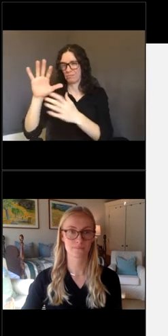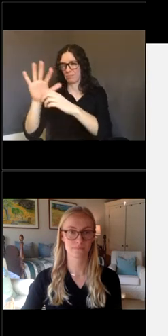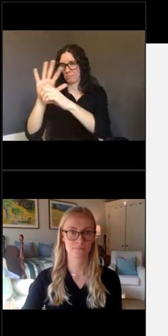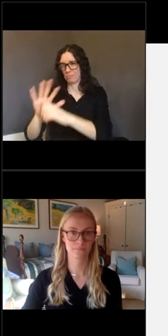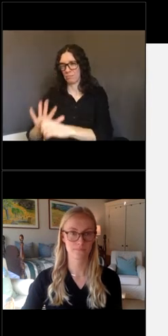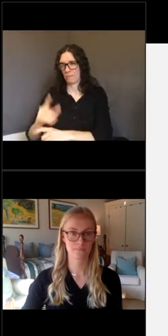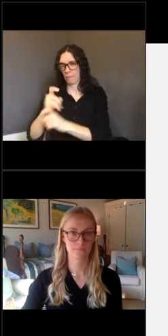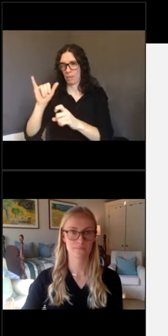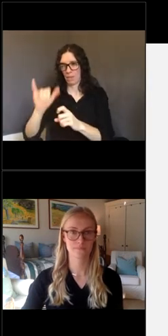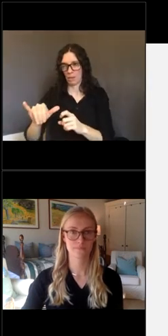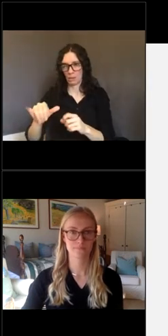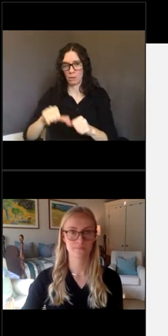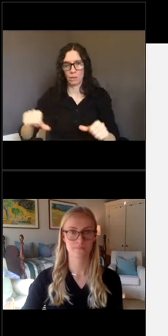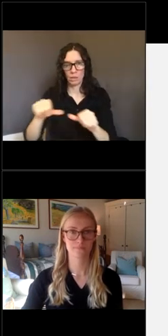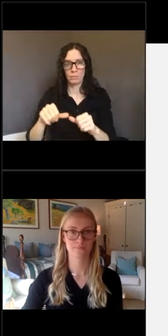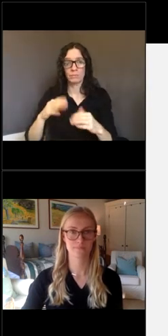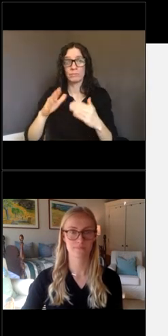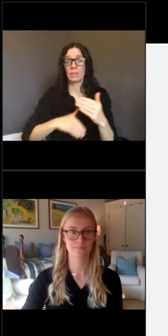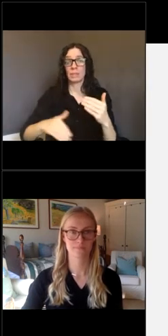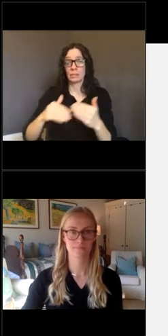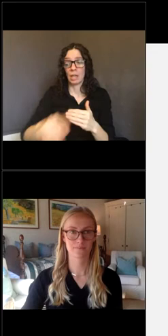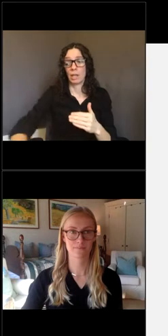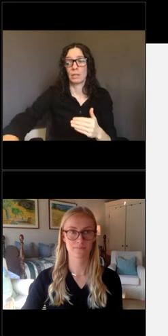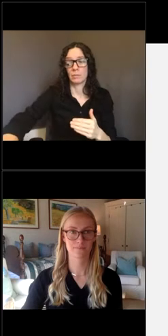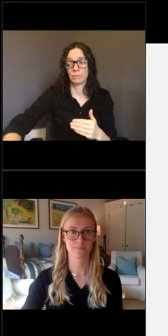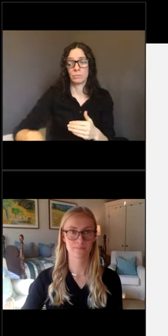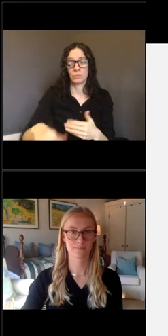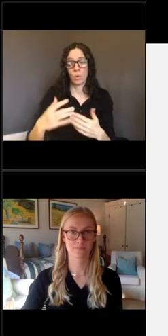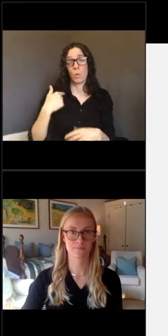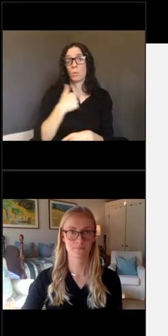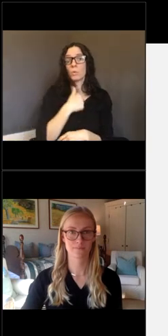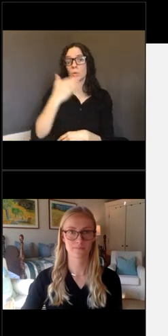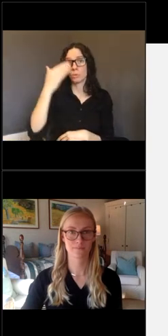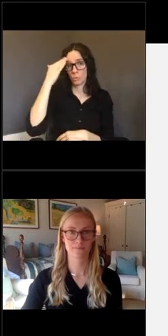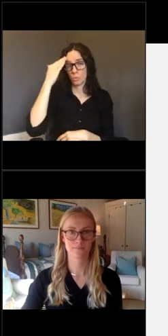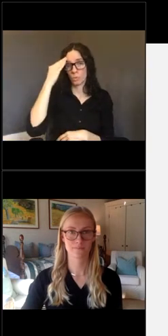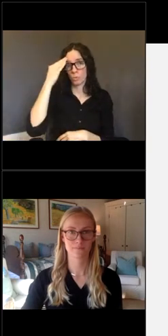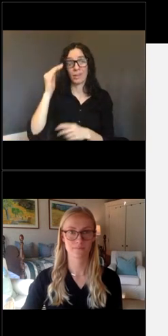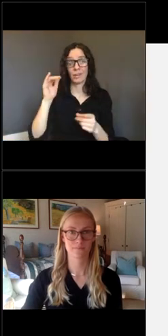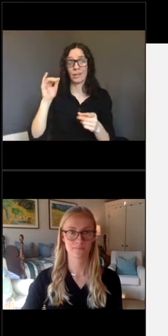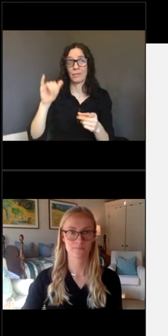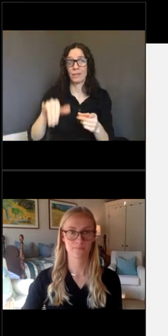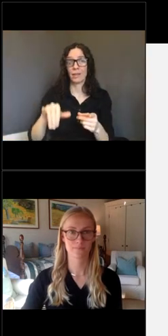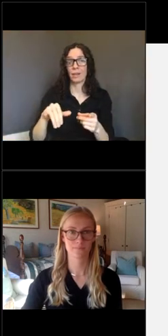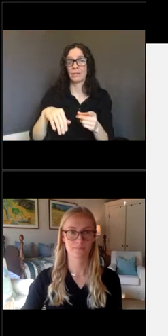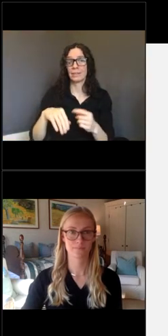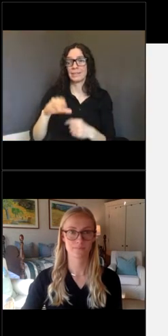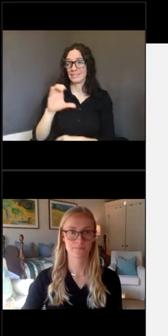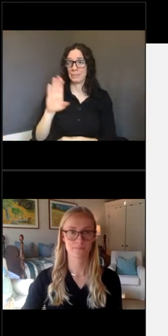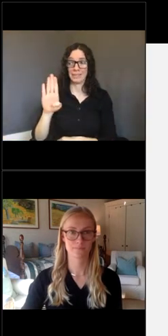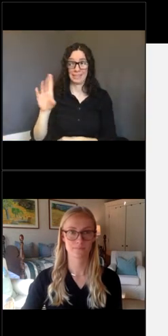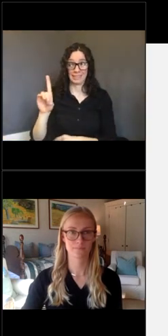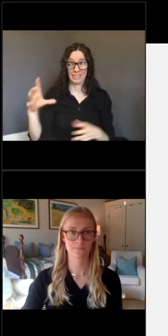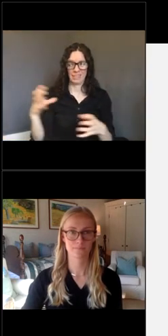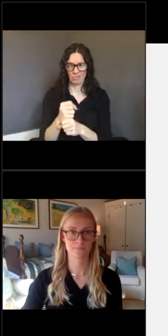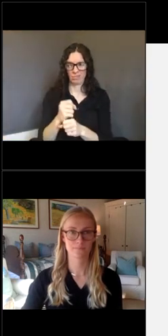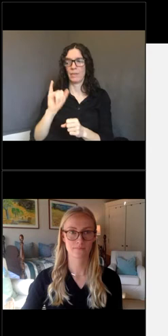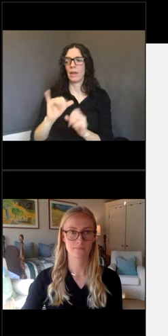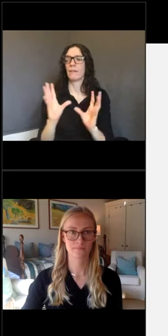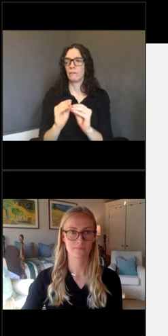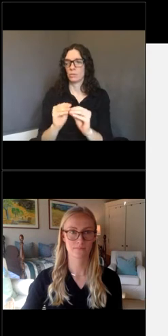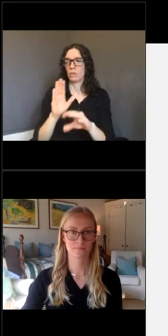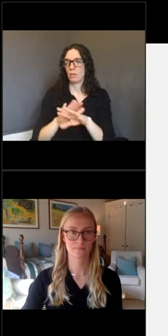So we know that the Convention on Biological Diversity